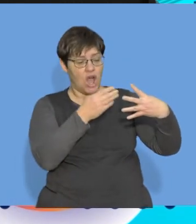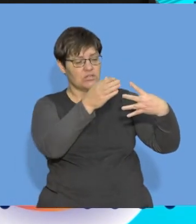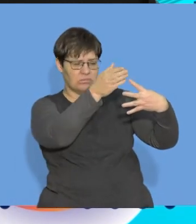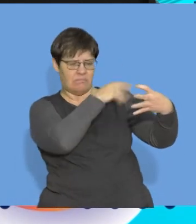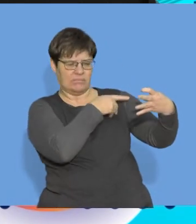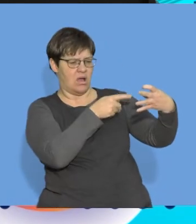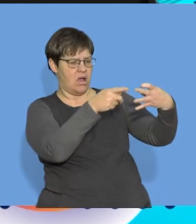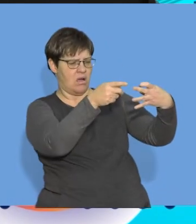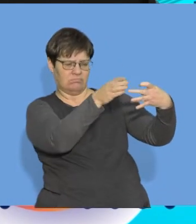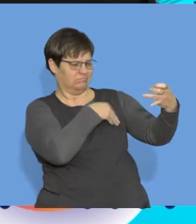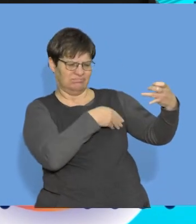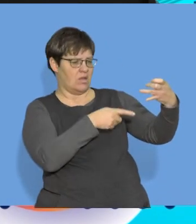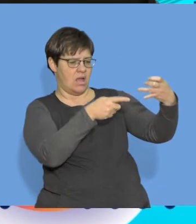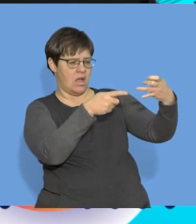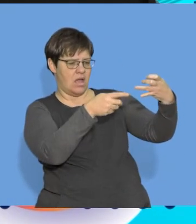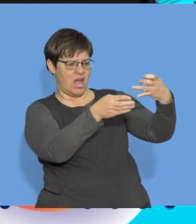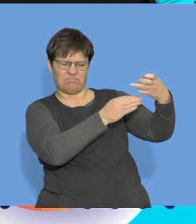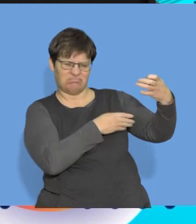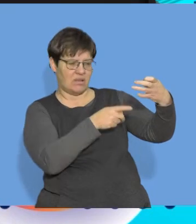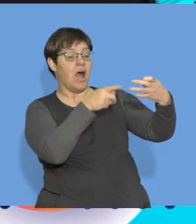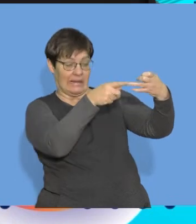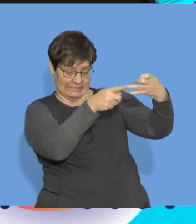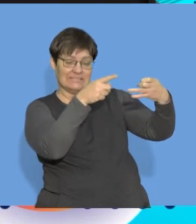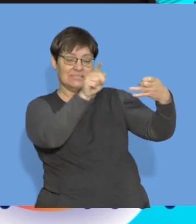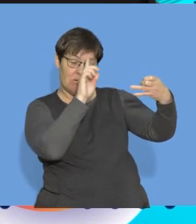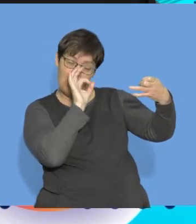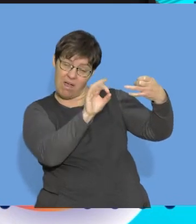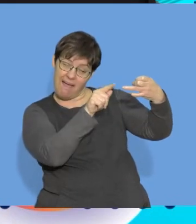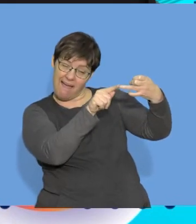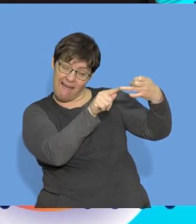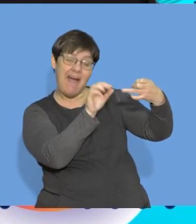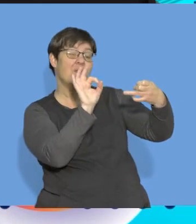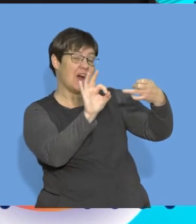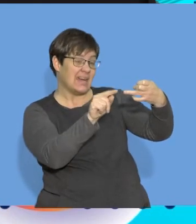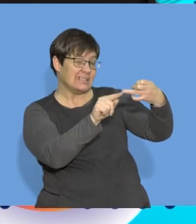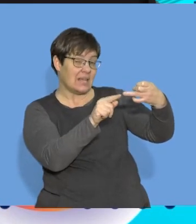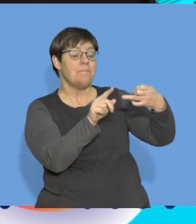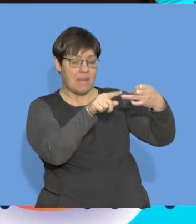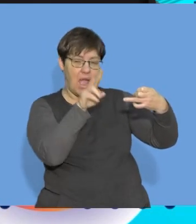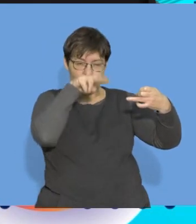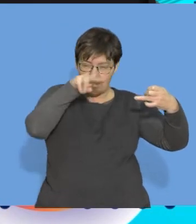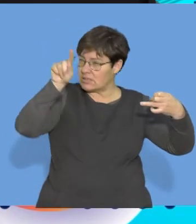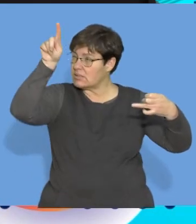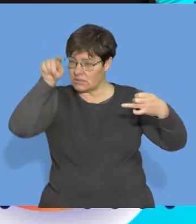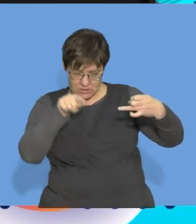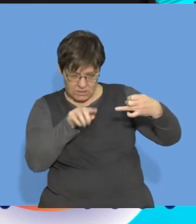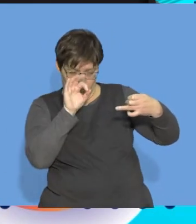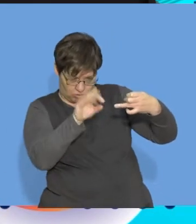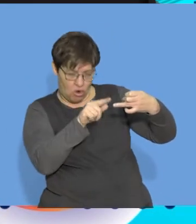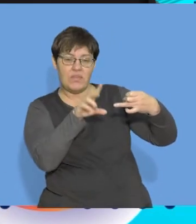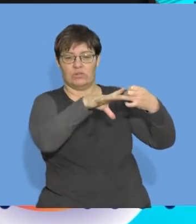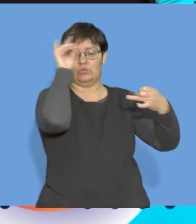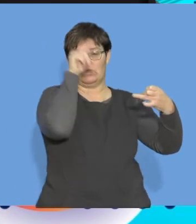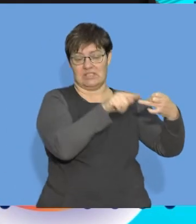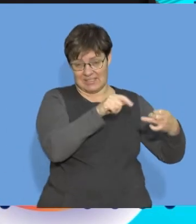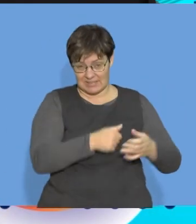first delete or do away with those that are not correct. And the last one that looks almost correct, you read again and make